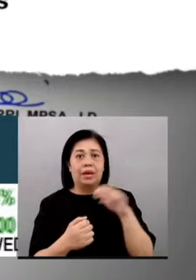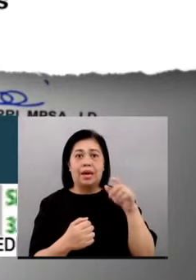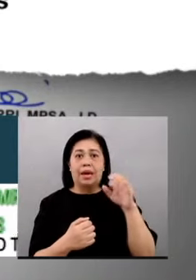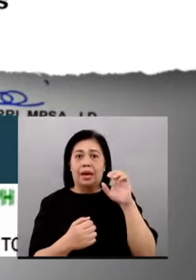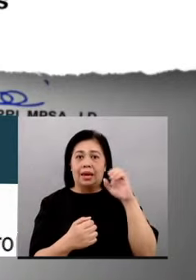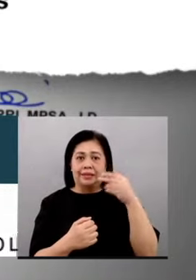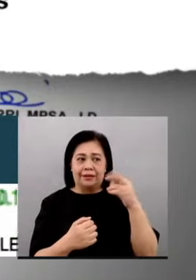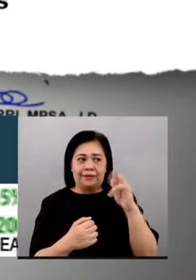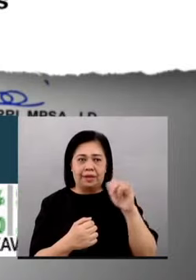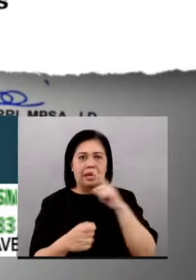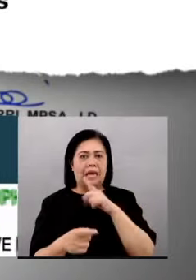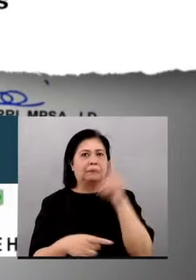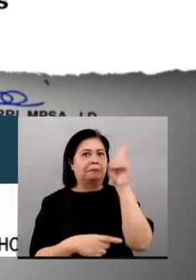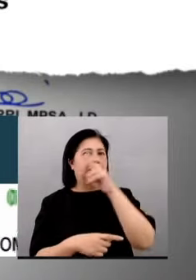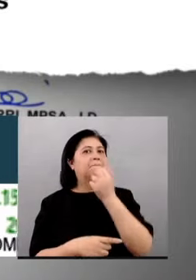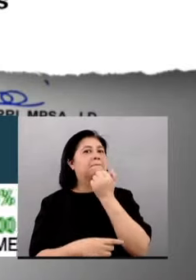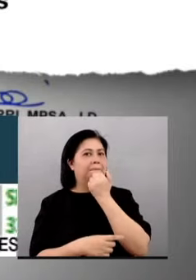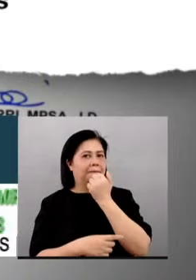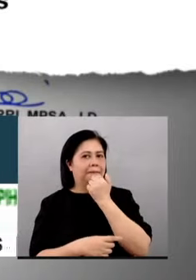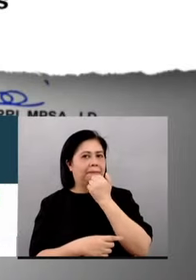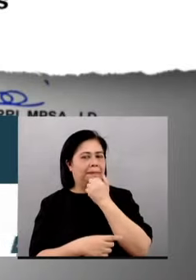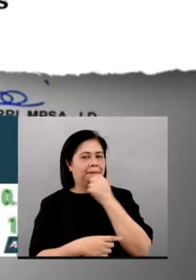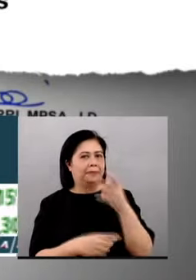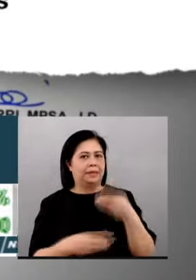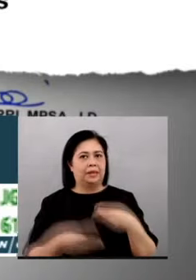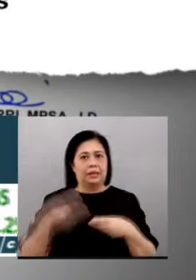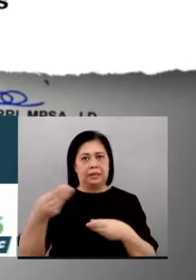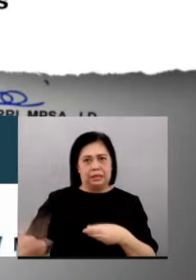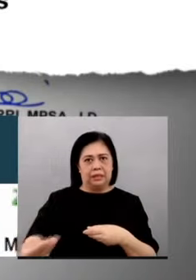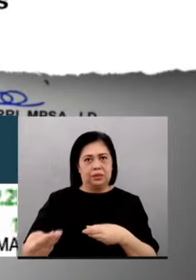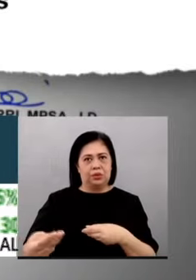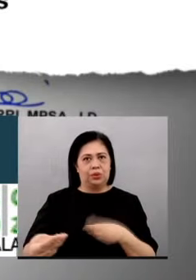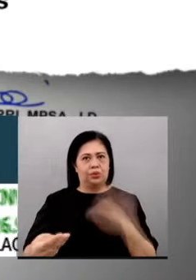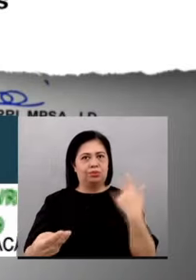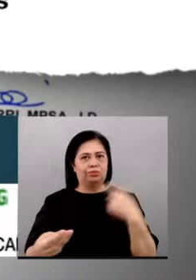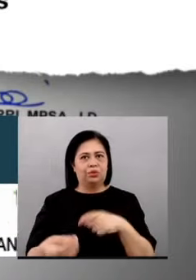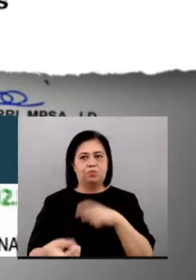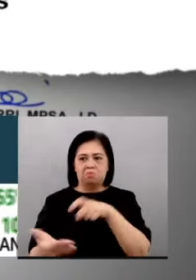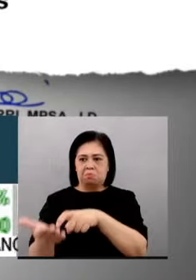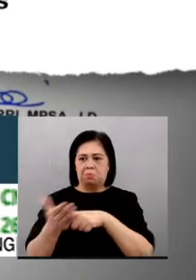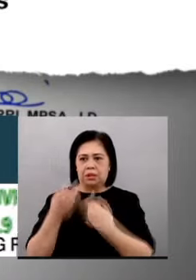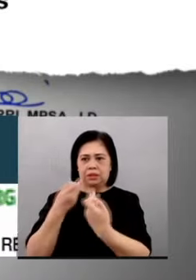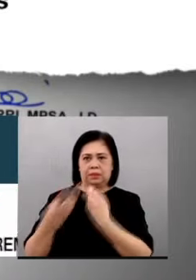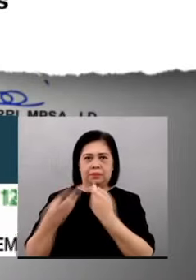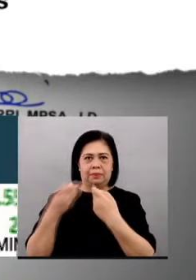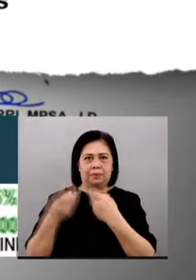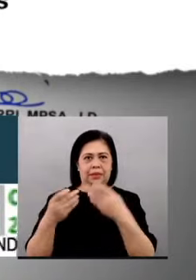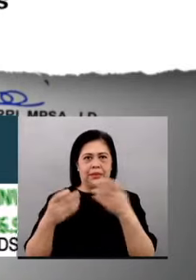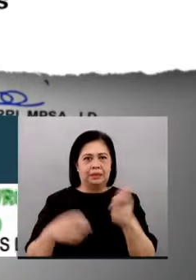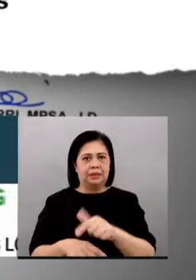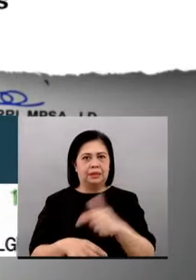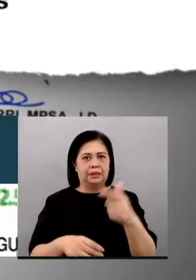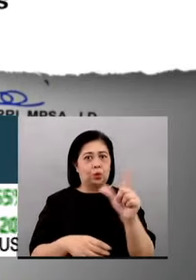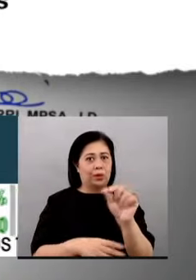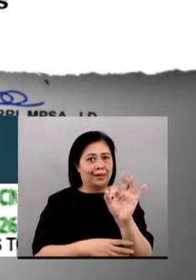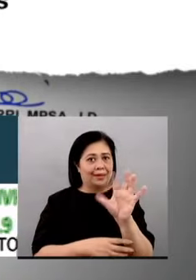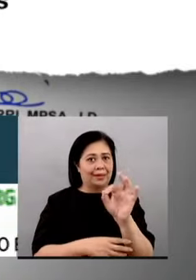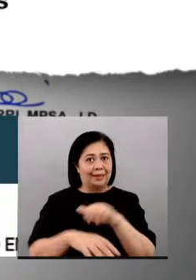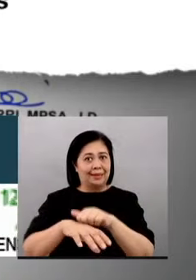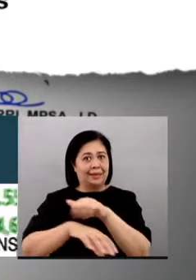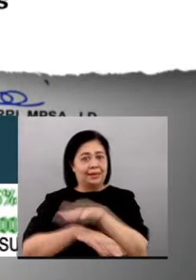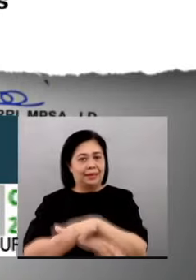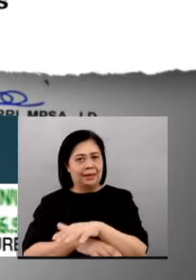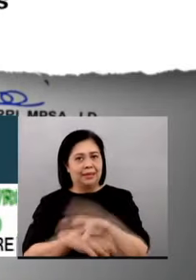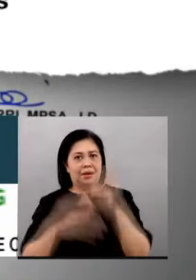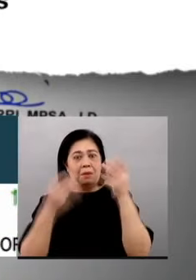that they had mistakenly reissued an earlier show cause order transmitted in 2019. Moreno, a